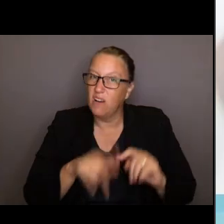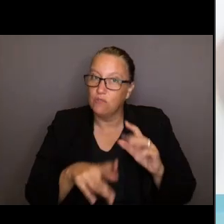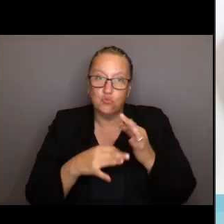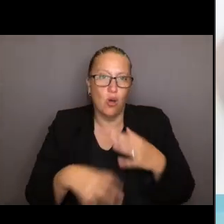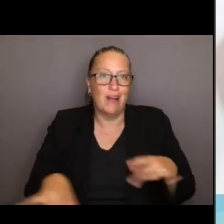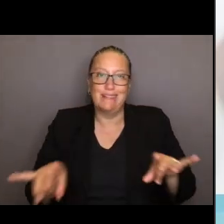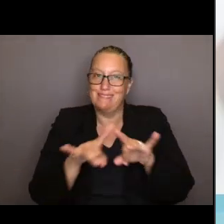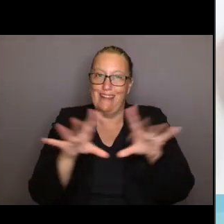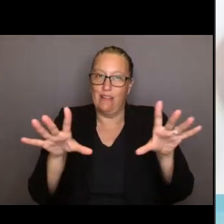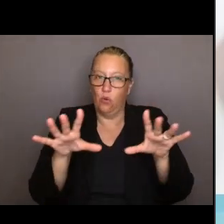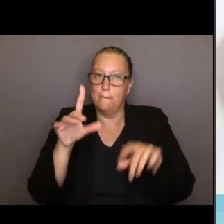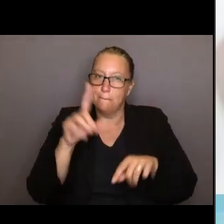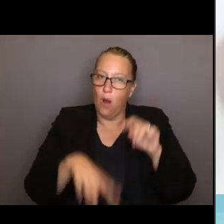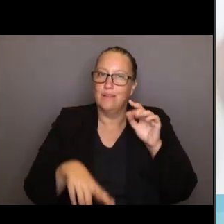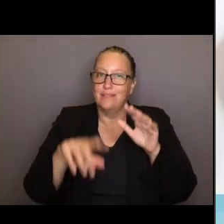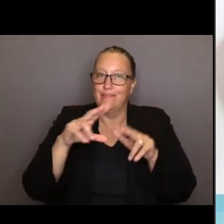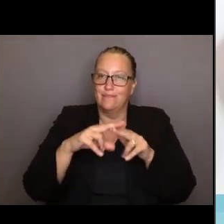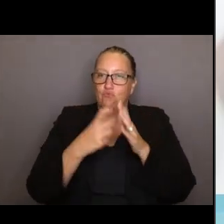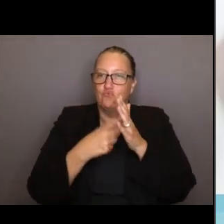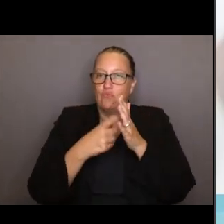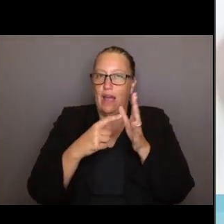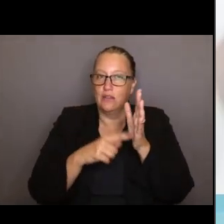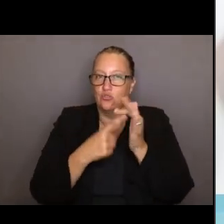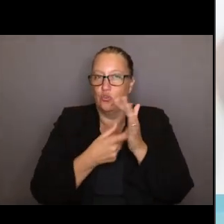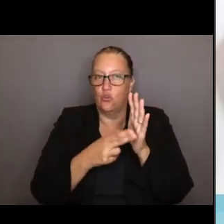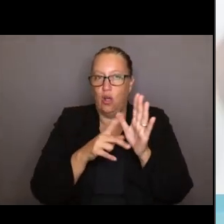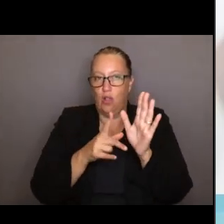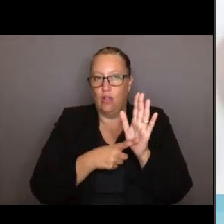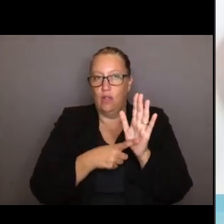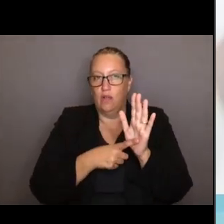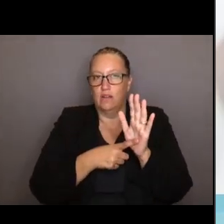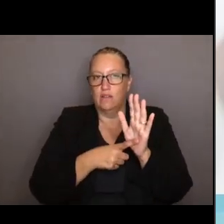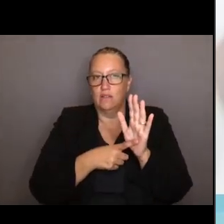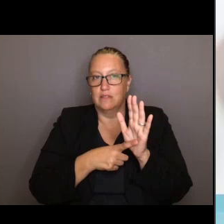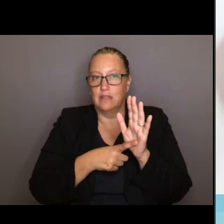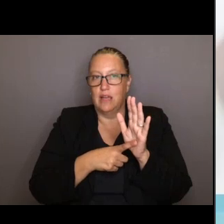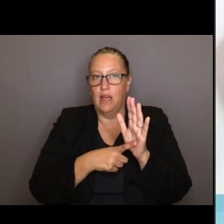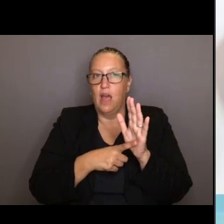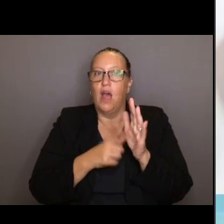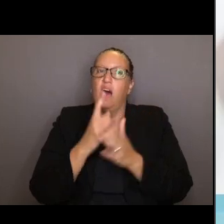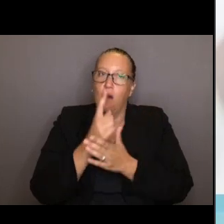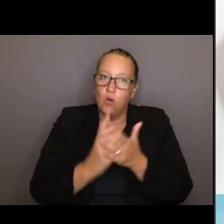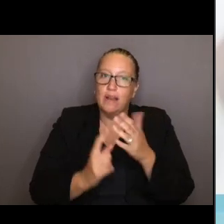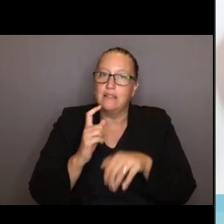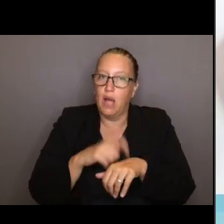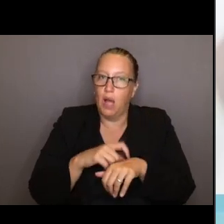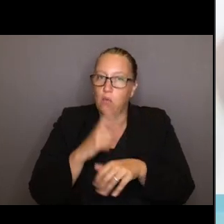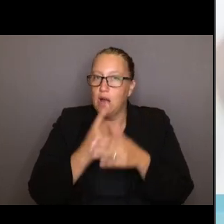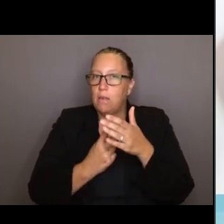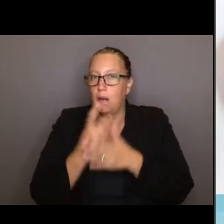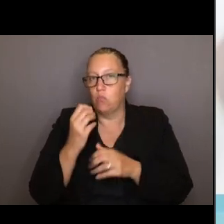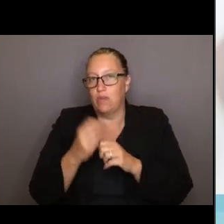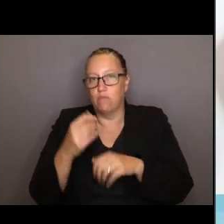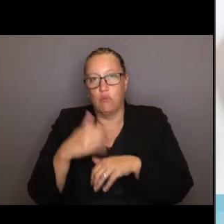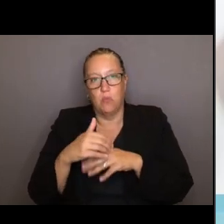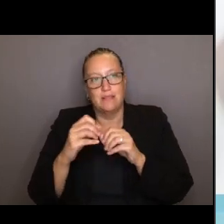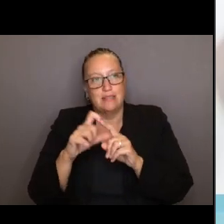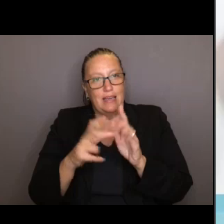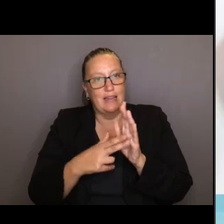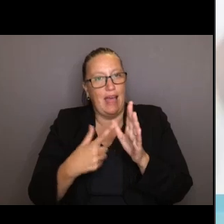twins. The situation you're describing wouldn't come up as a problem with the DNA test very often.